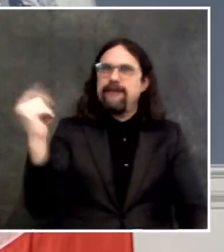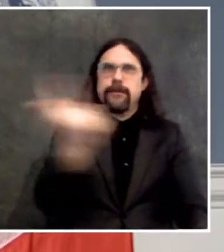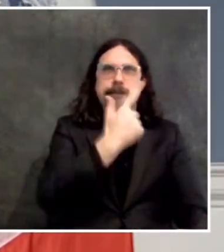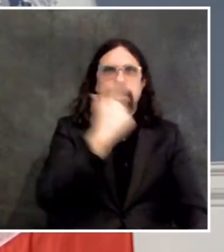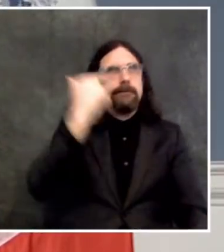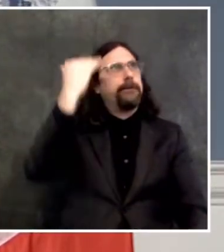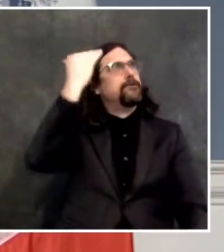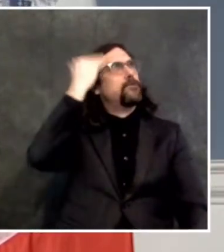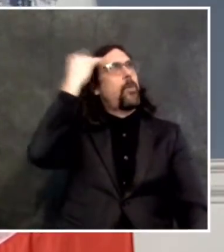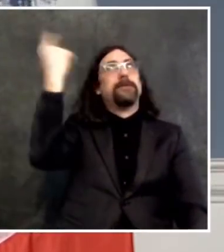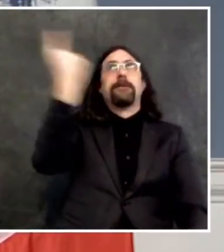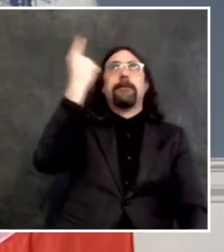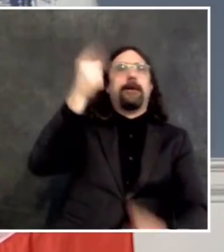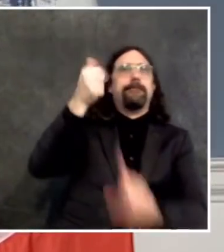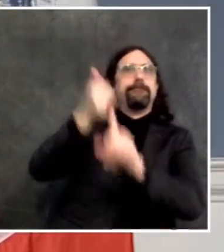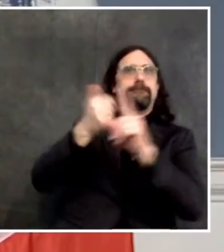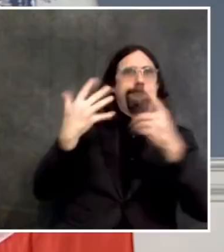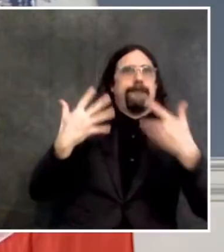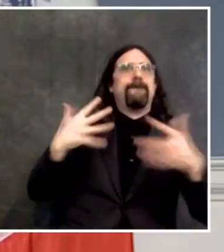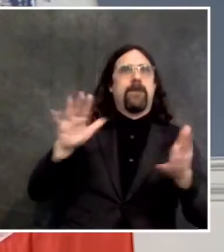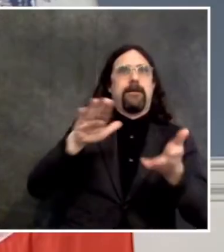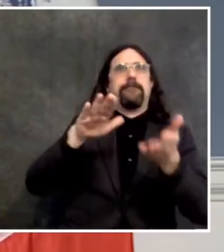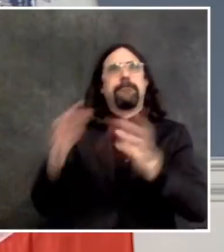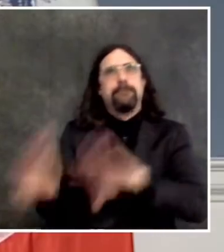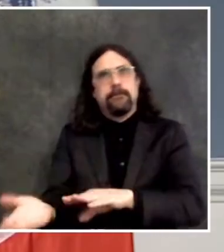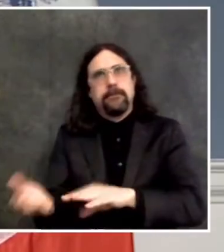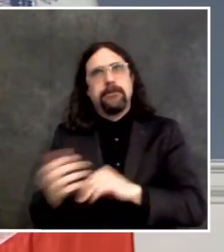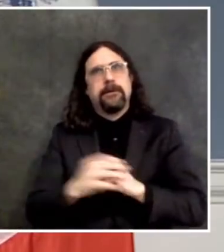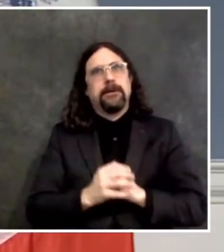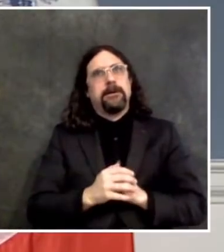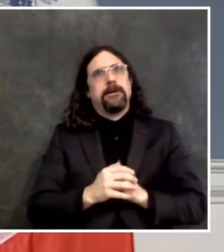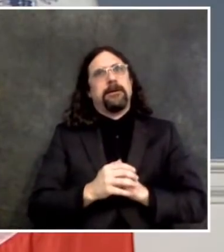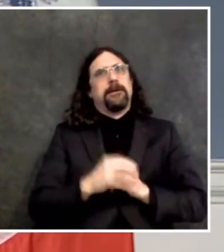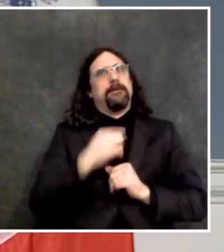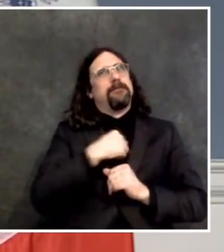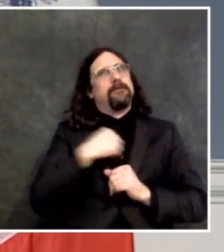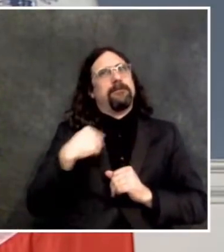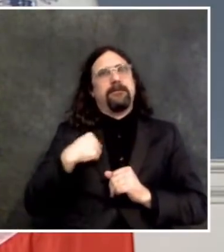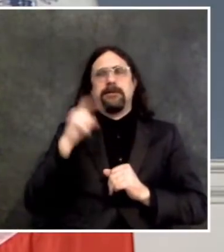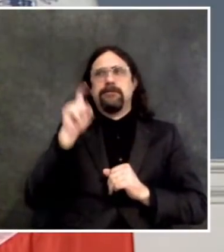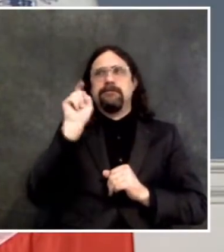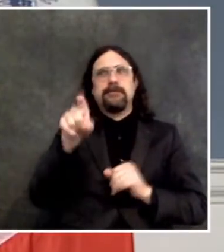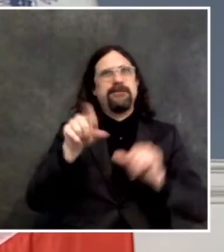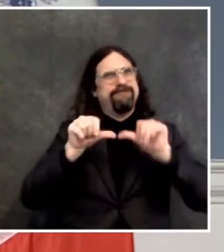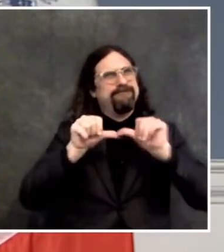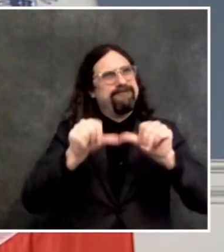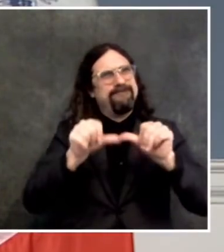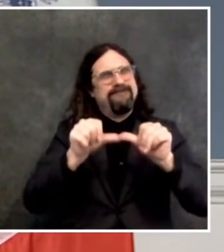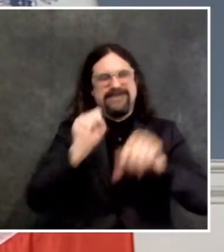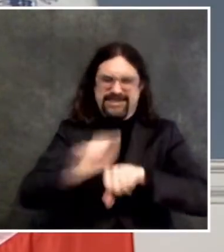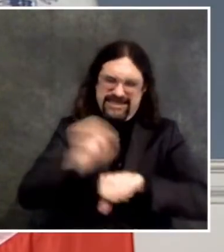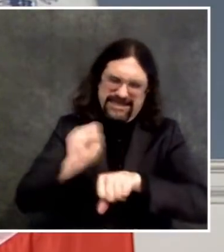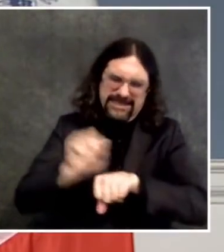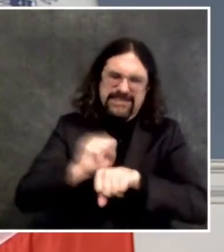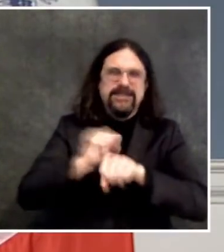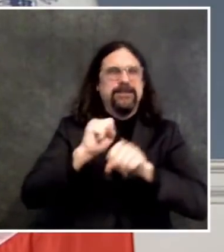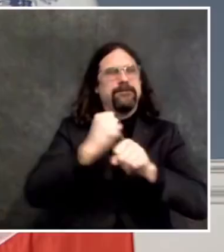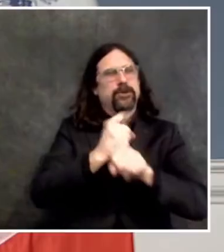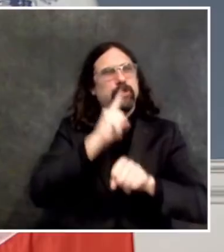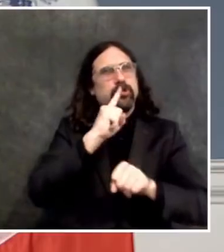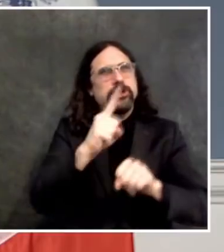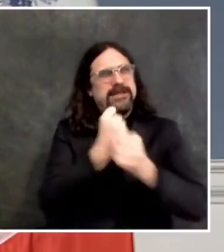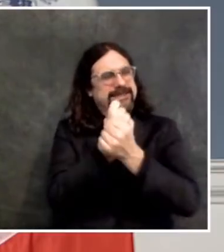for those we've lost and mourning with their families. But as much pain as we're going through, and even though the worst weeks are